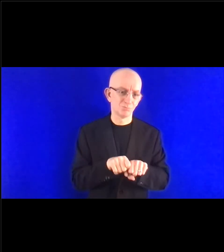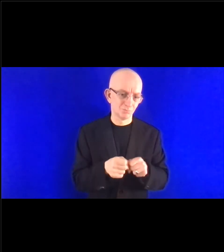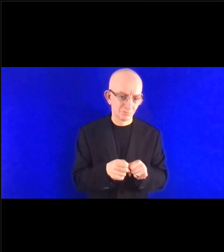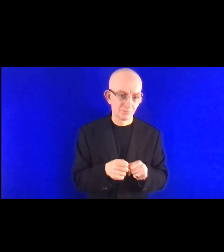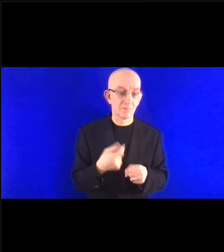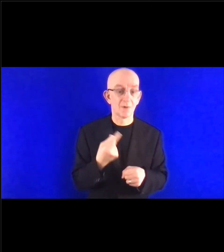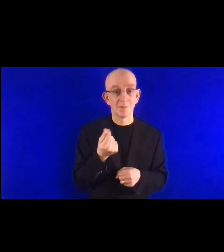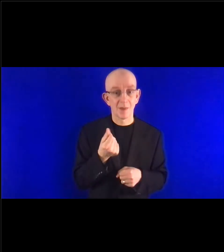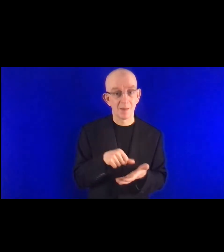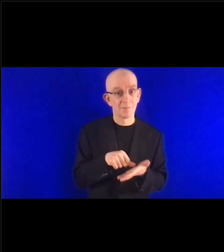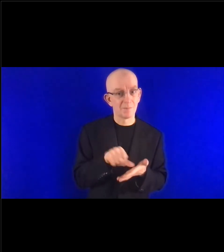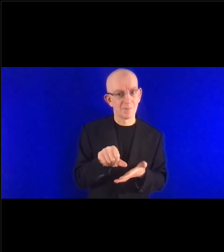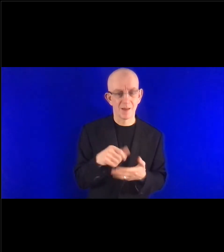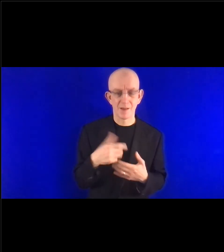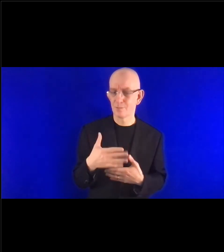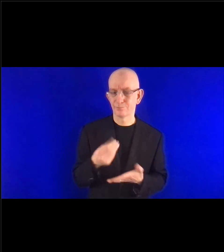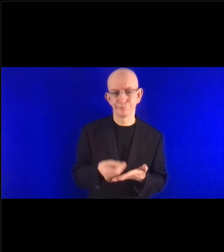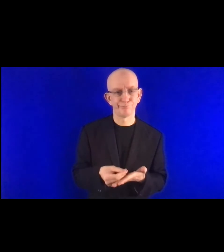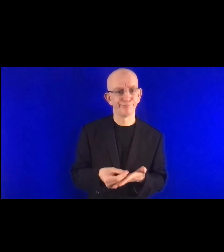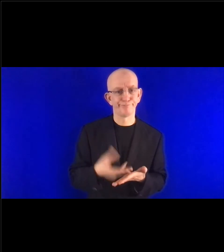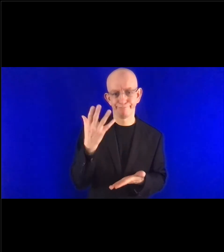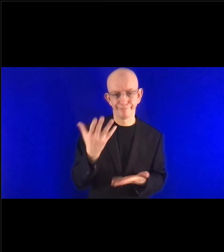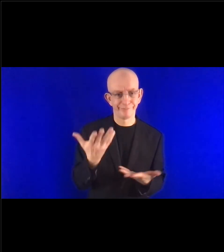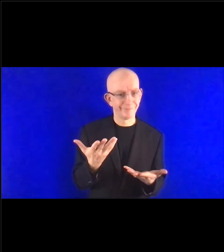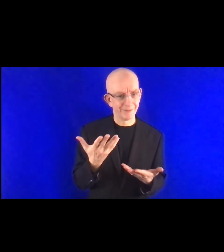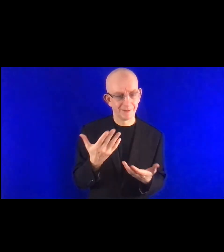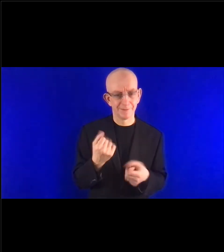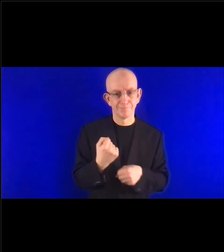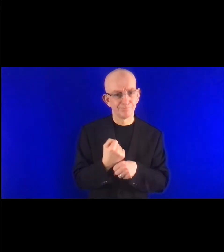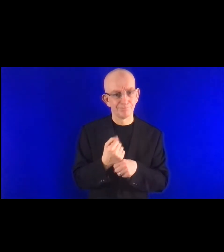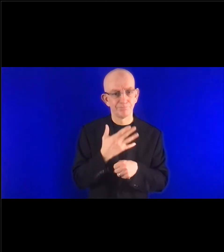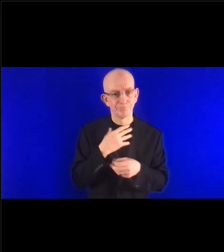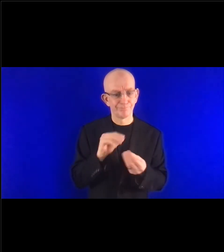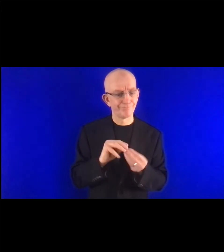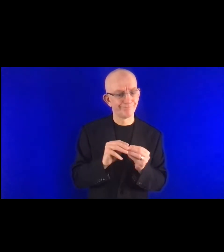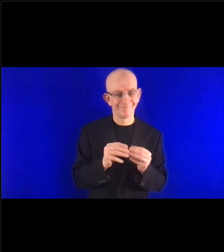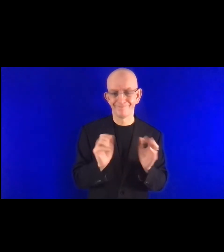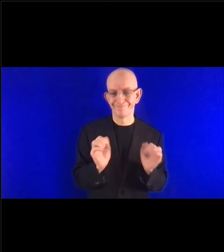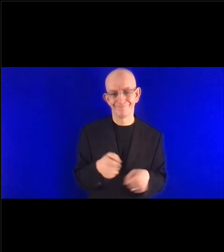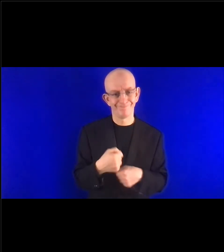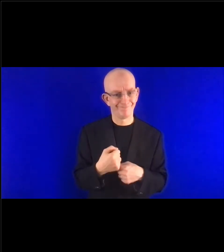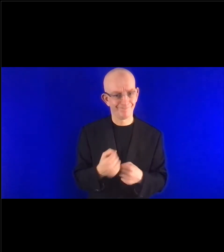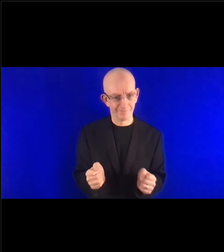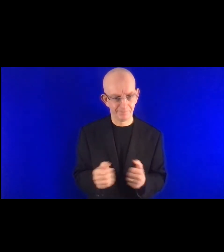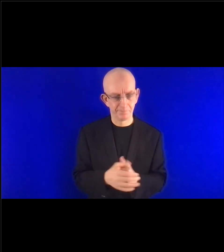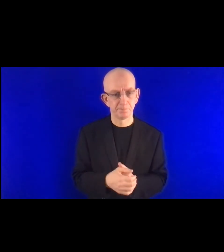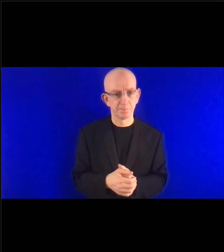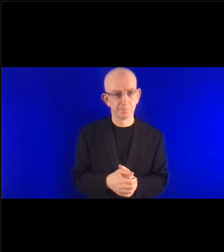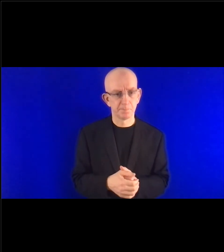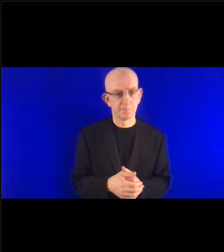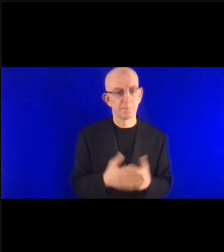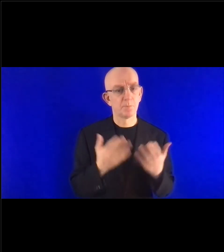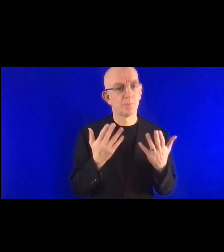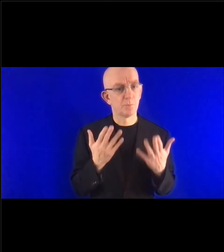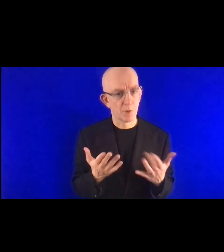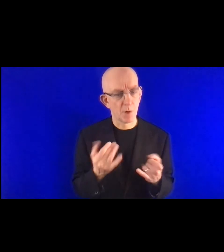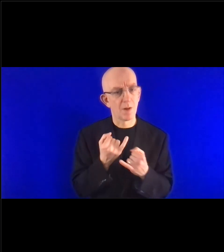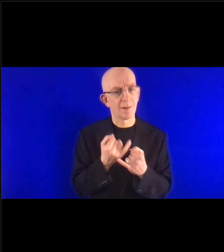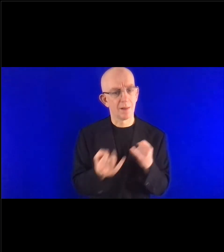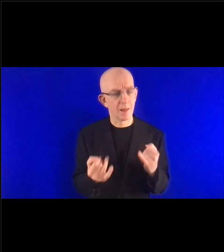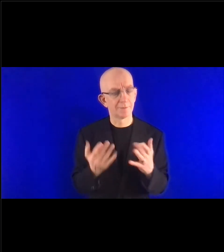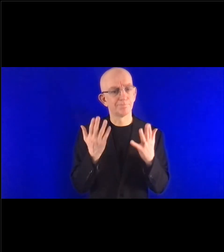Lastly, the improvement of data accuracy, quality, and reliability by conducting